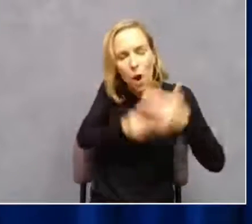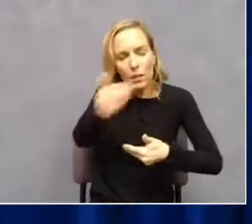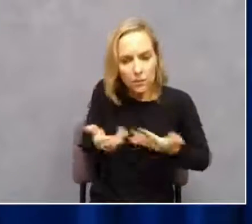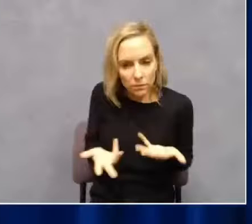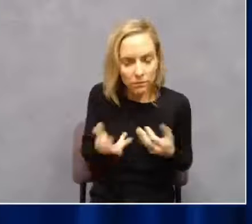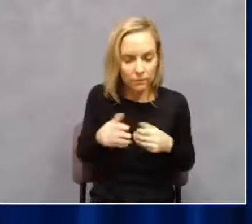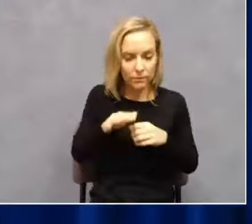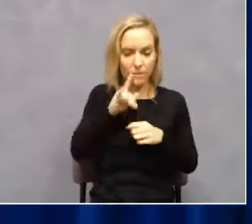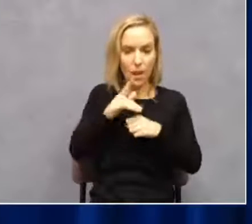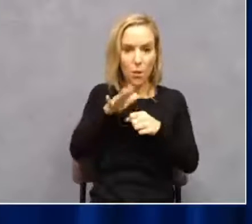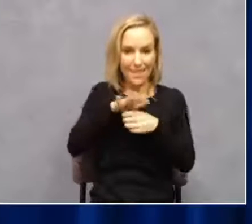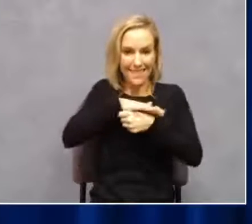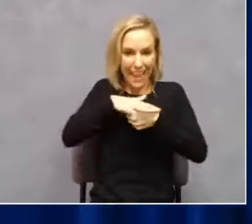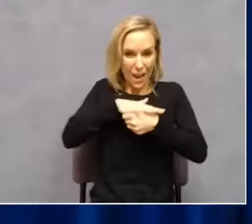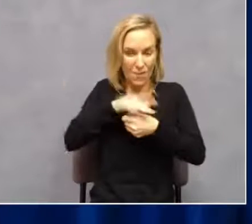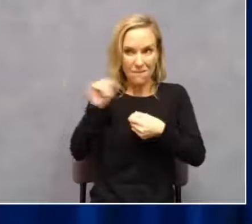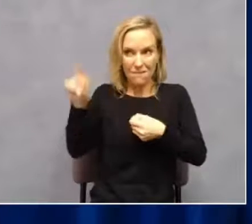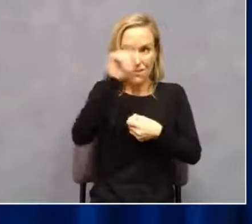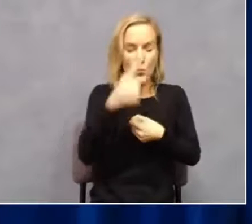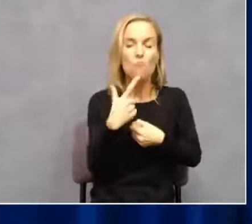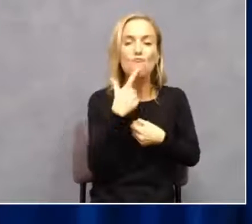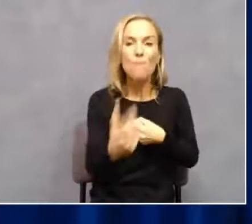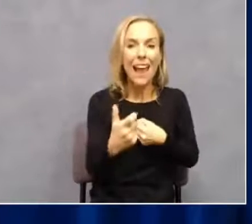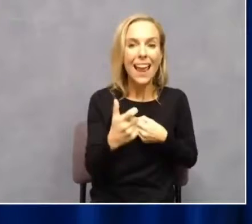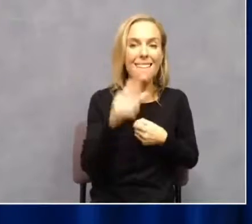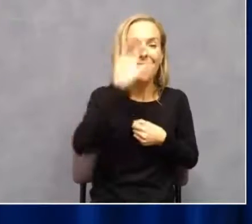red, and there are a lot of them,